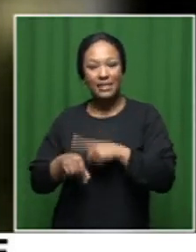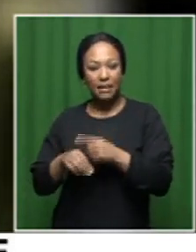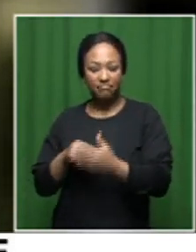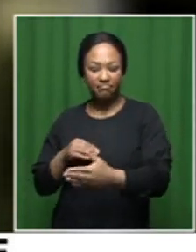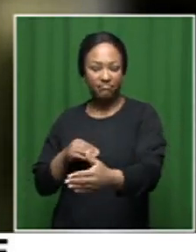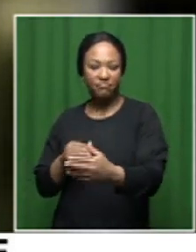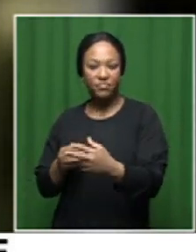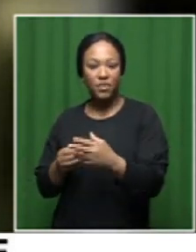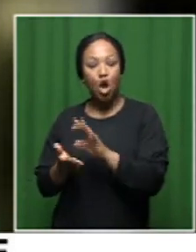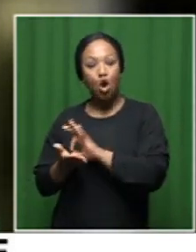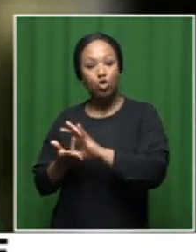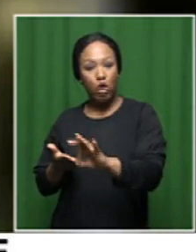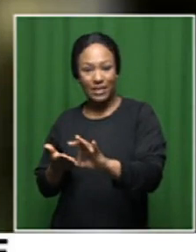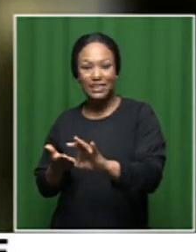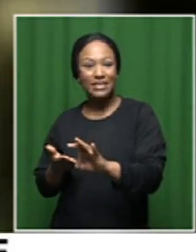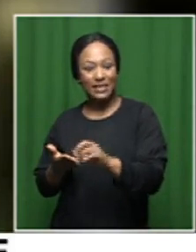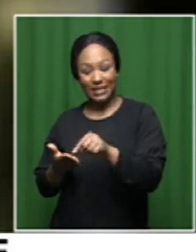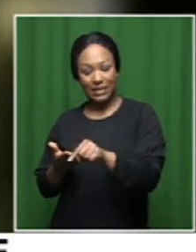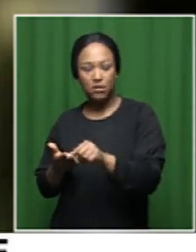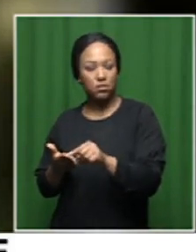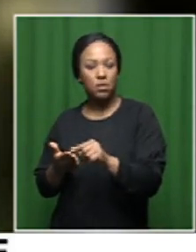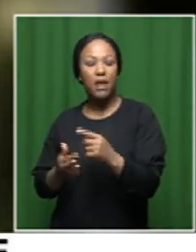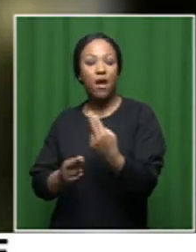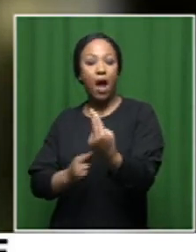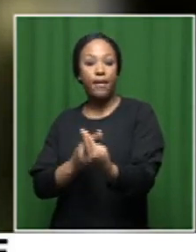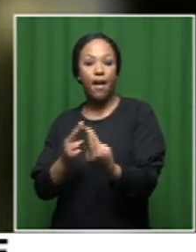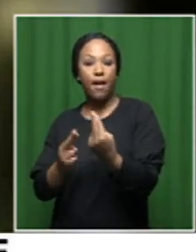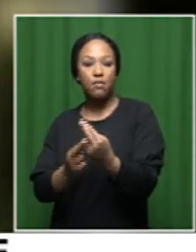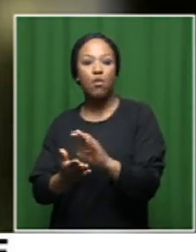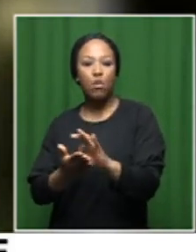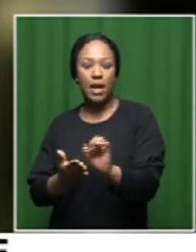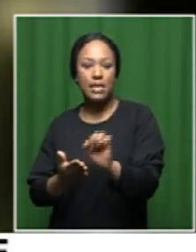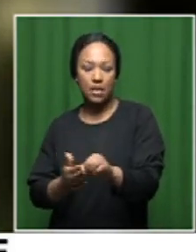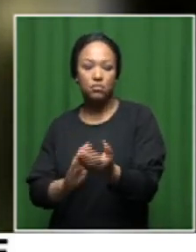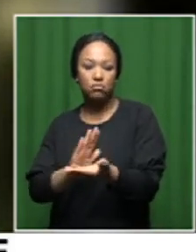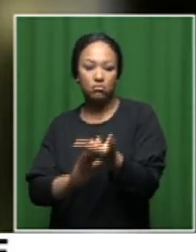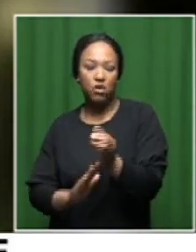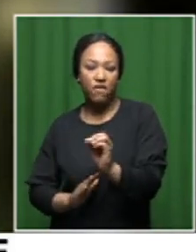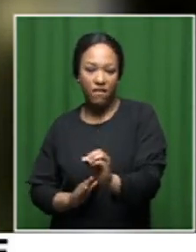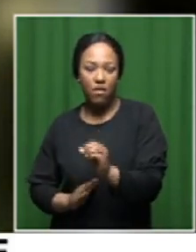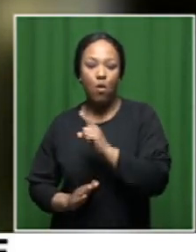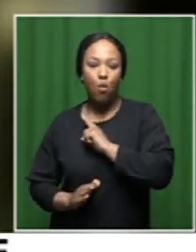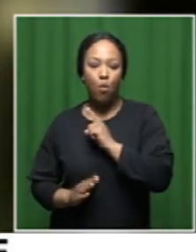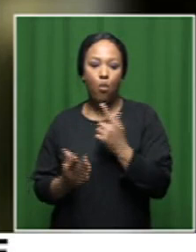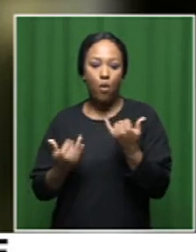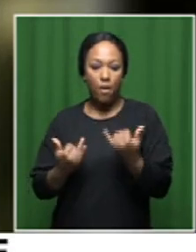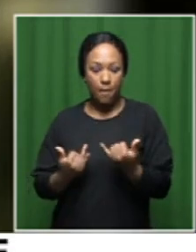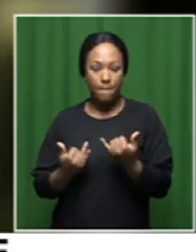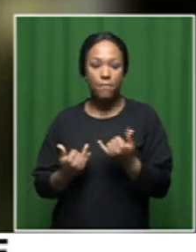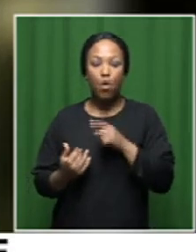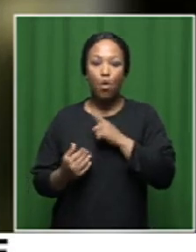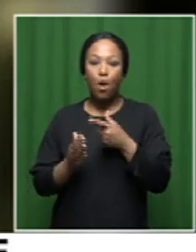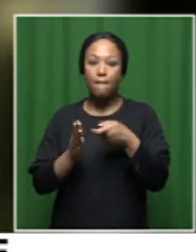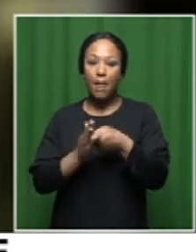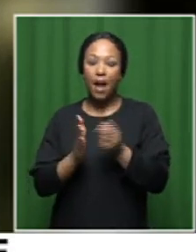lease. It can only happen at renewal. And I do expect to see rental rates increase, certainly, because as buyers